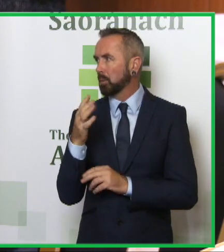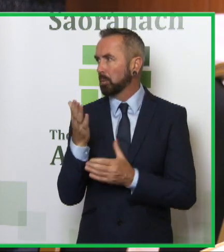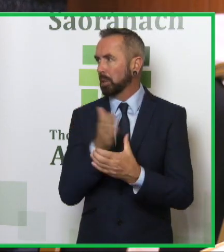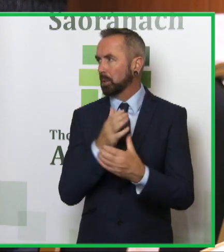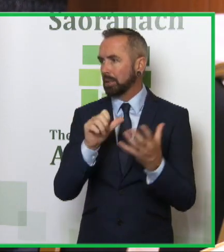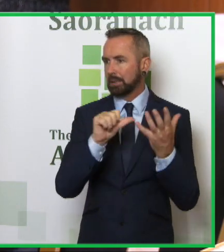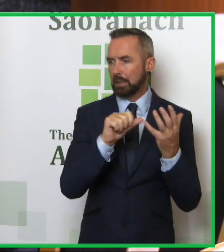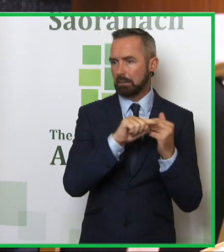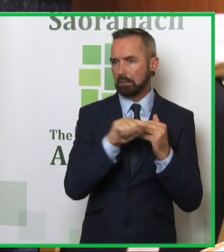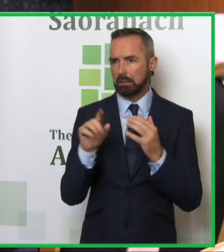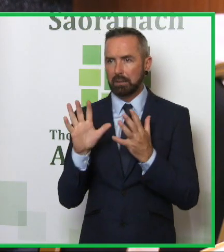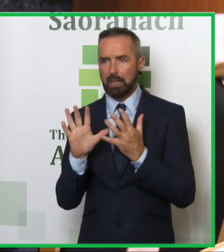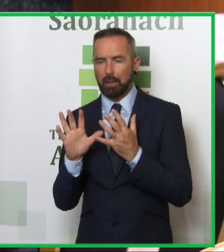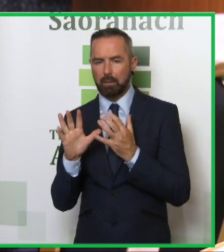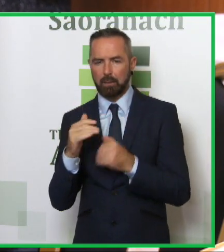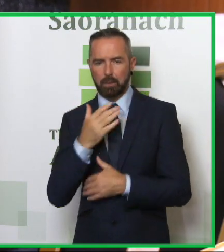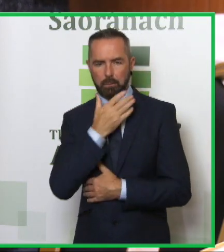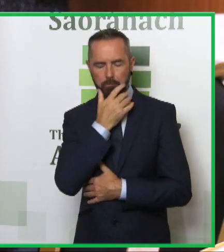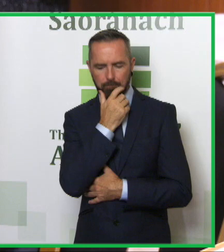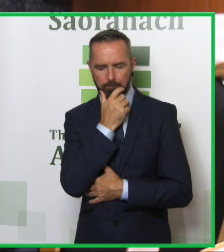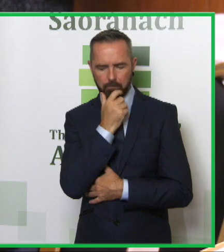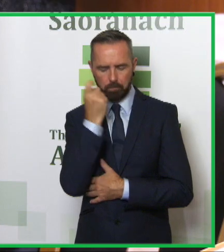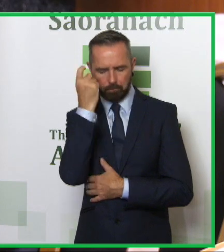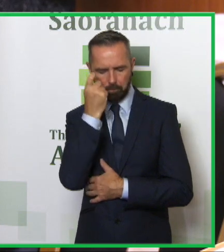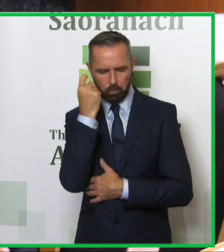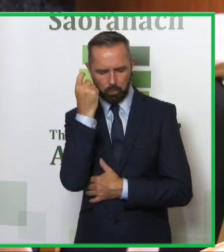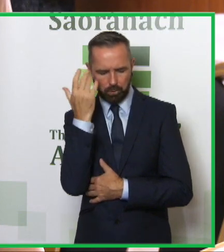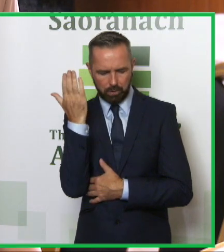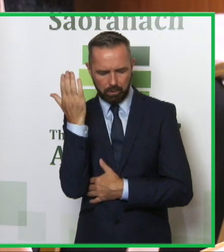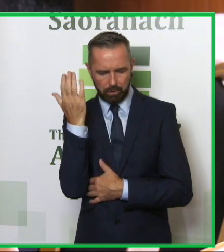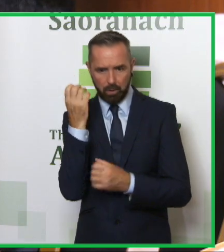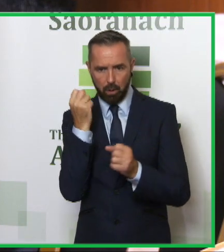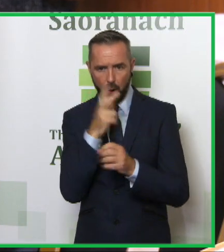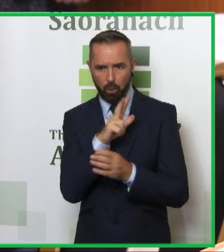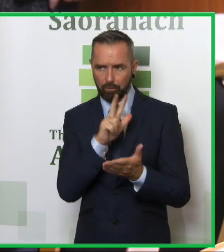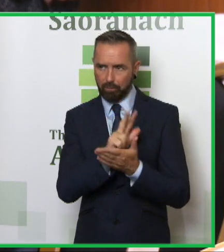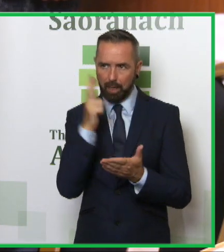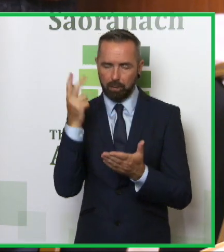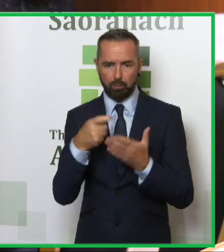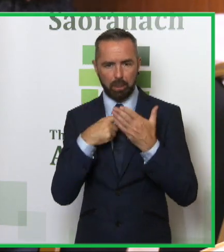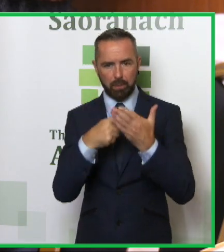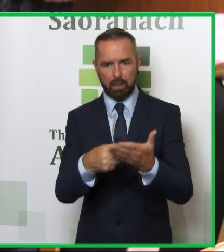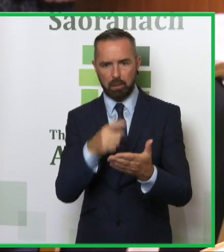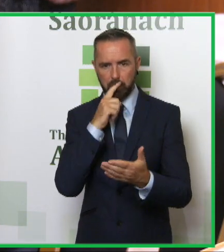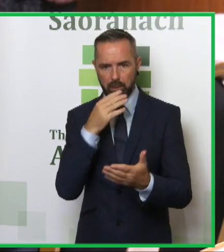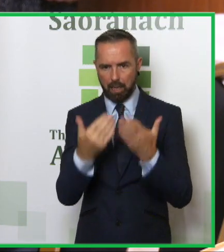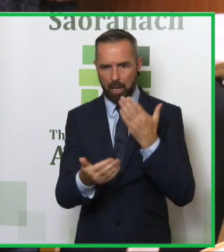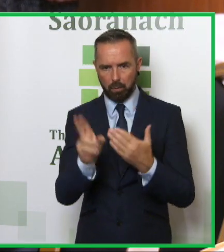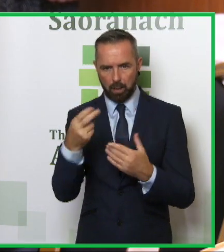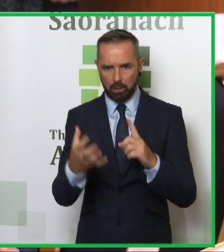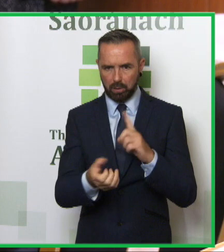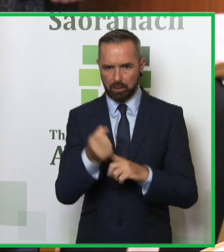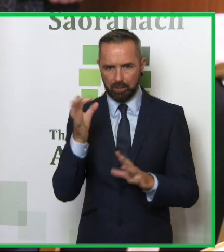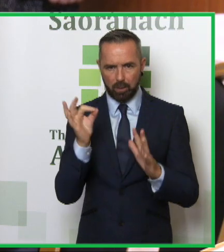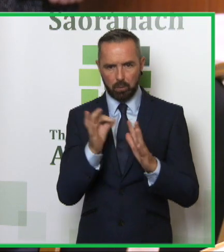10. And we're just wondering here, like these are all valid recommendations, but how do we get to a point where